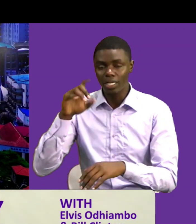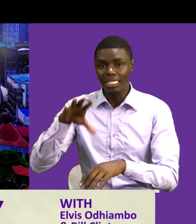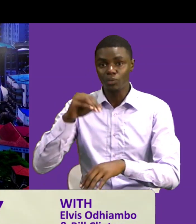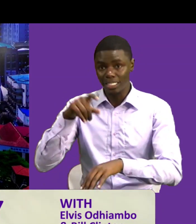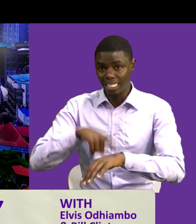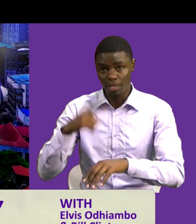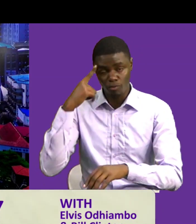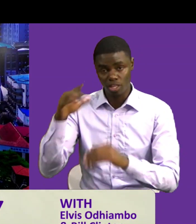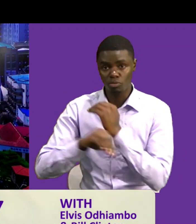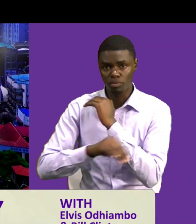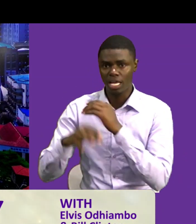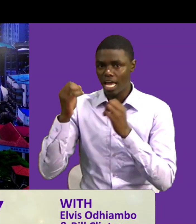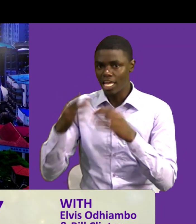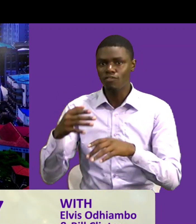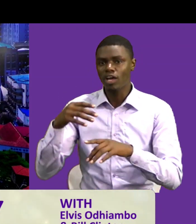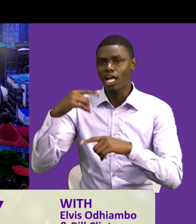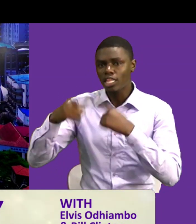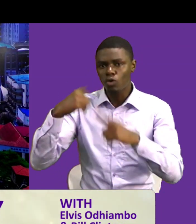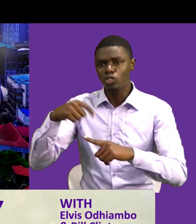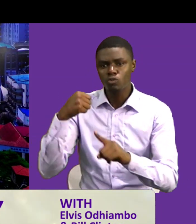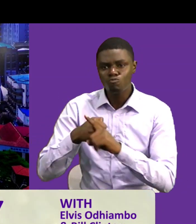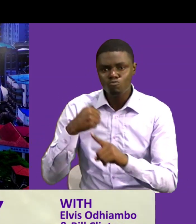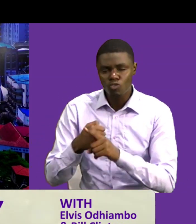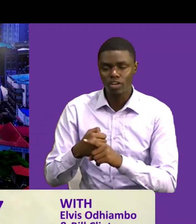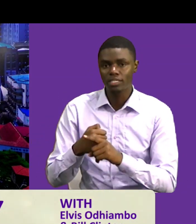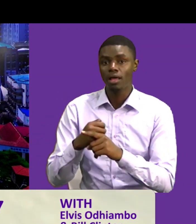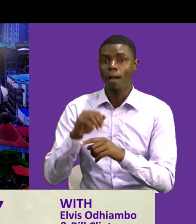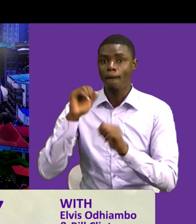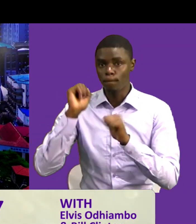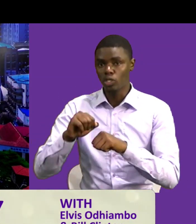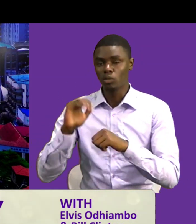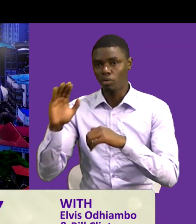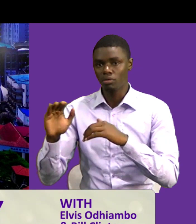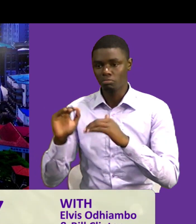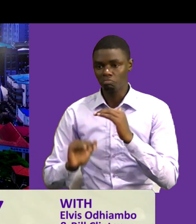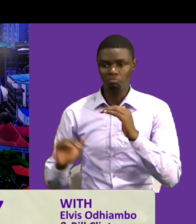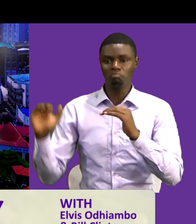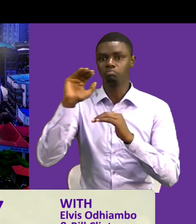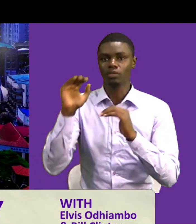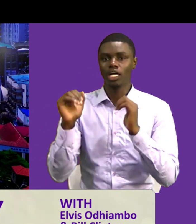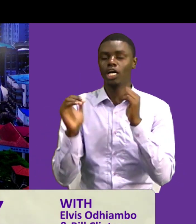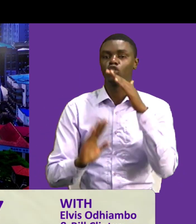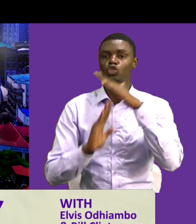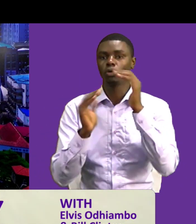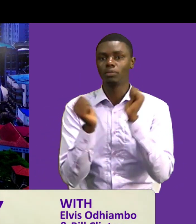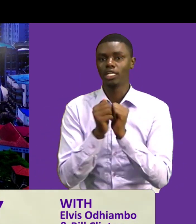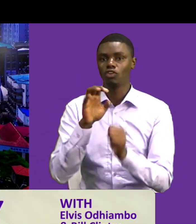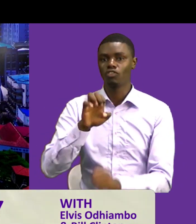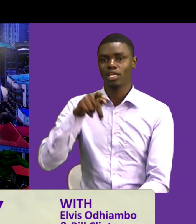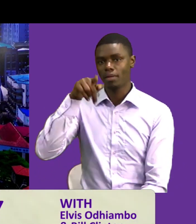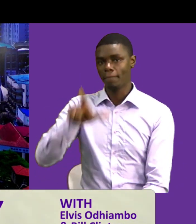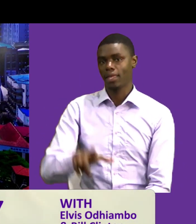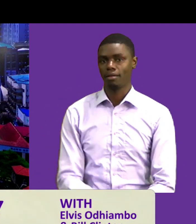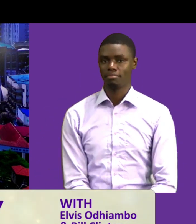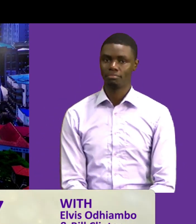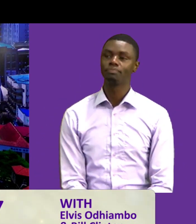but I think if they continue to fight, they can at least be in the top 10 of the Premier League.